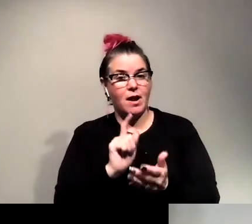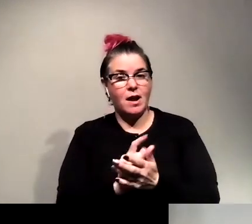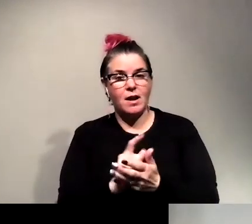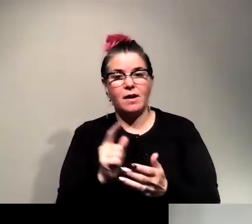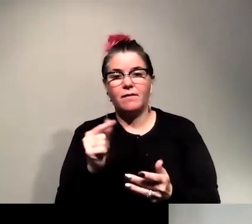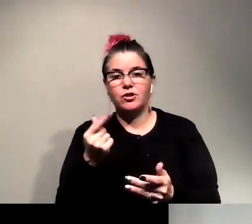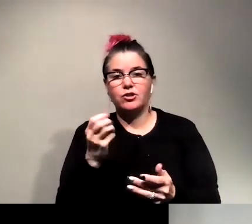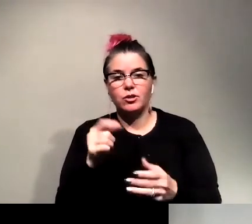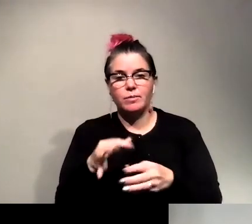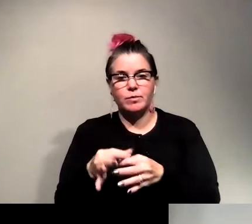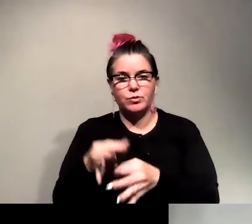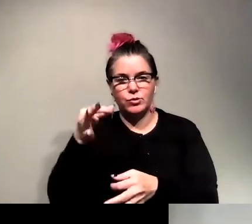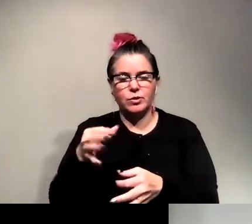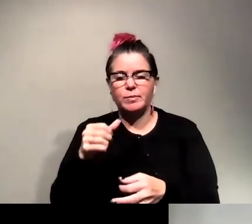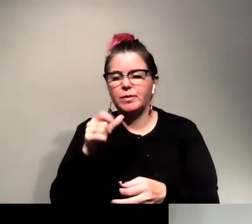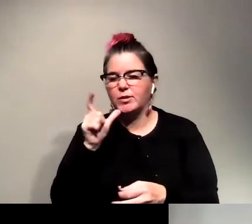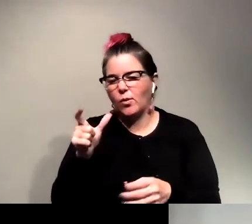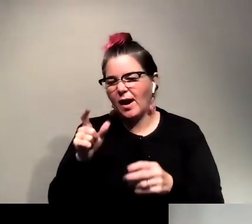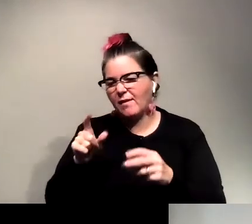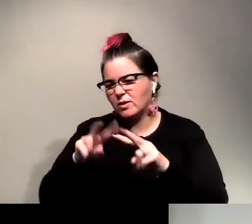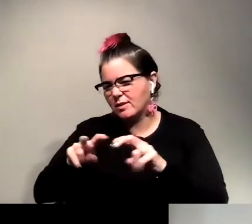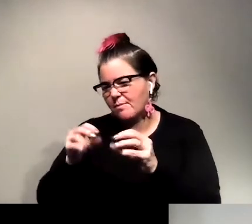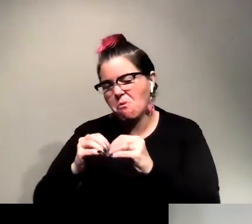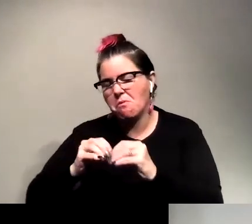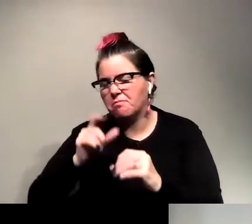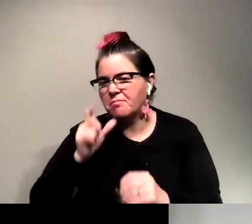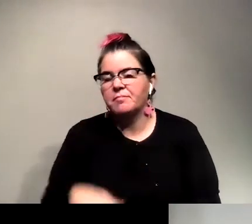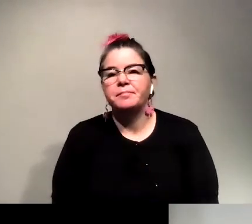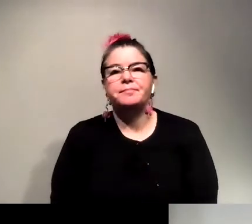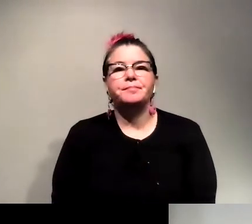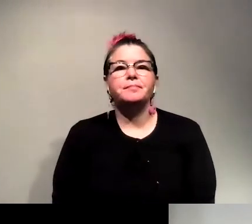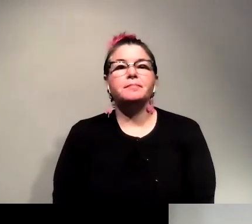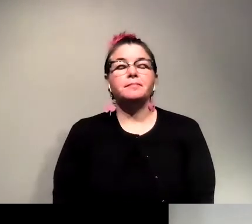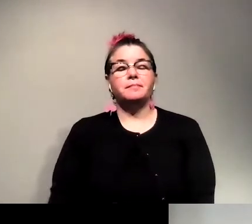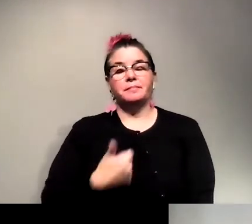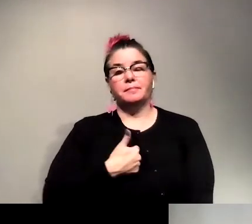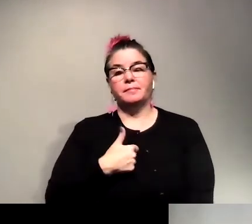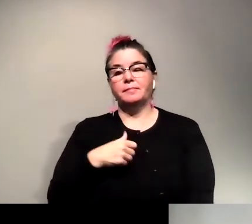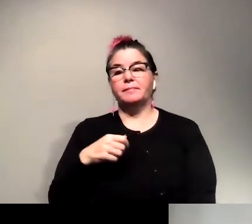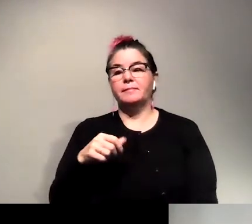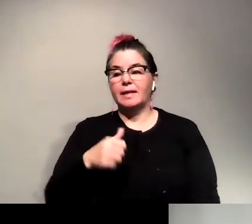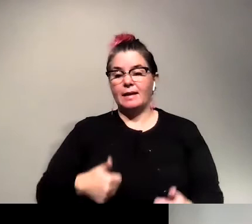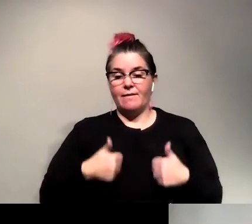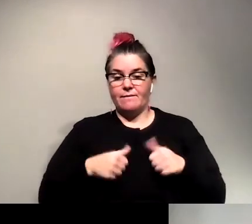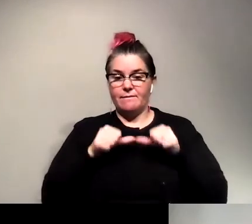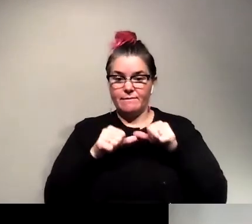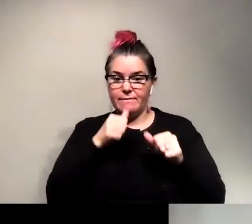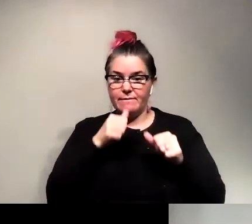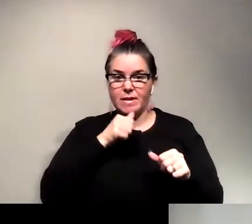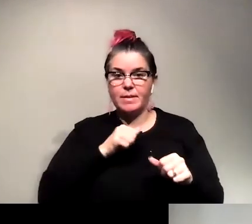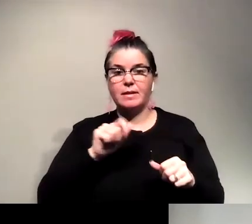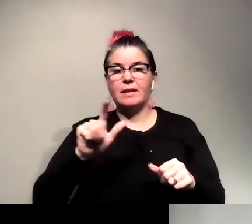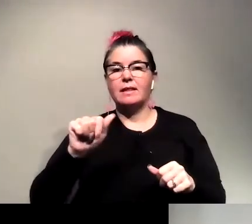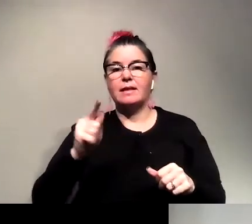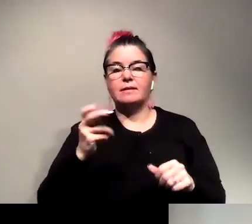tube and you don't kind of need to look anywhere past that in that case. If I'm doing like a viability or latency